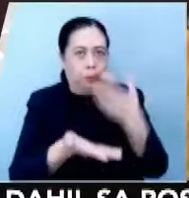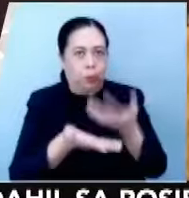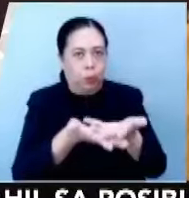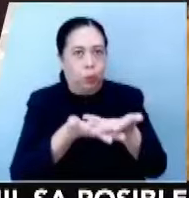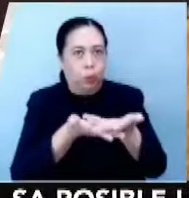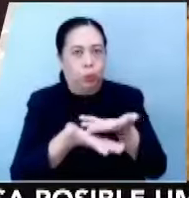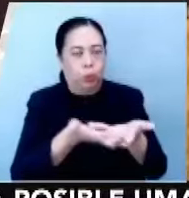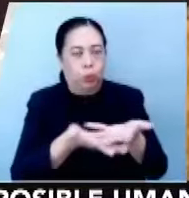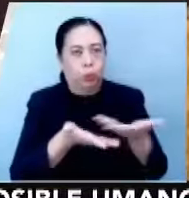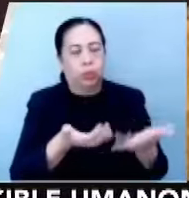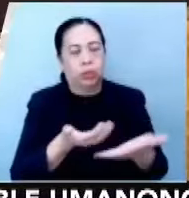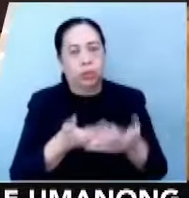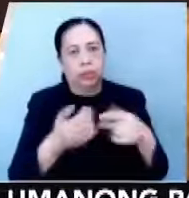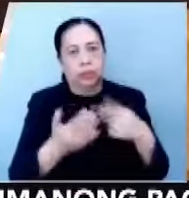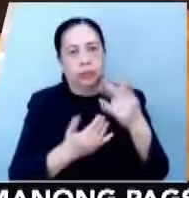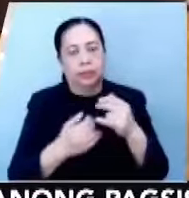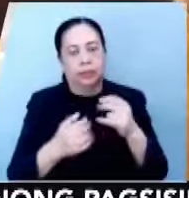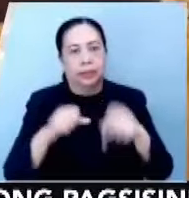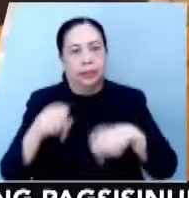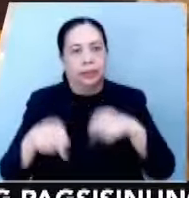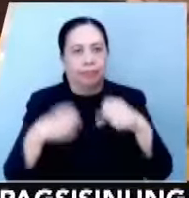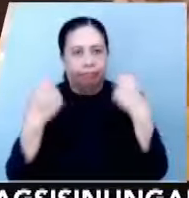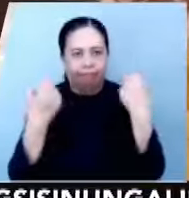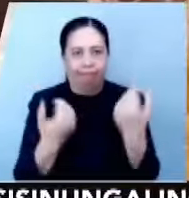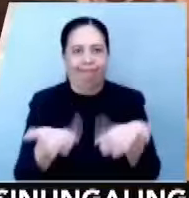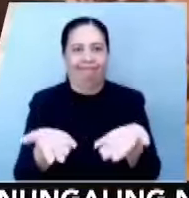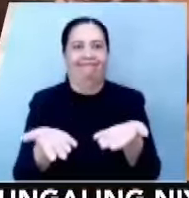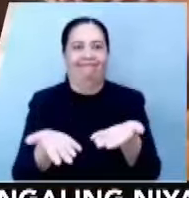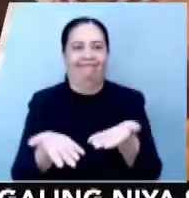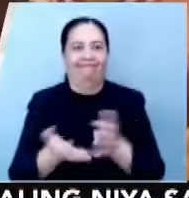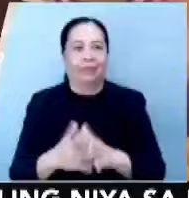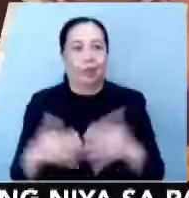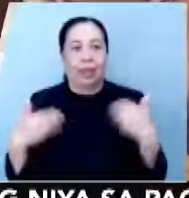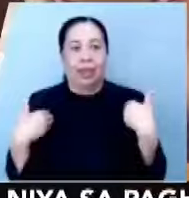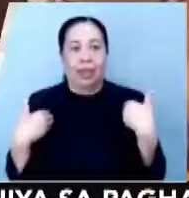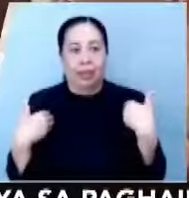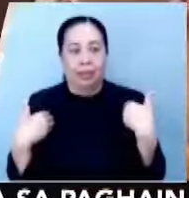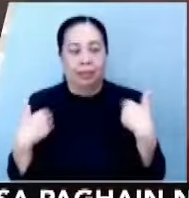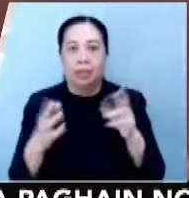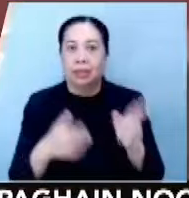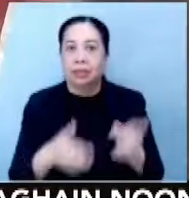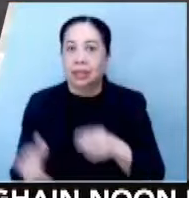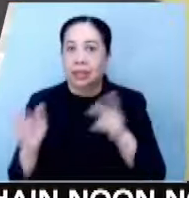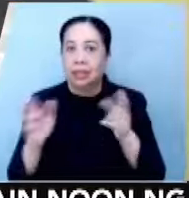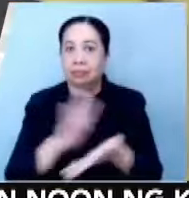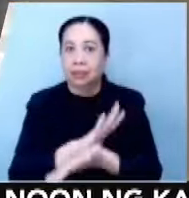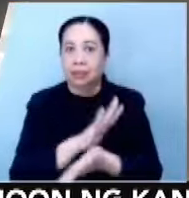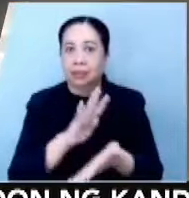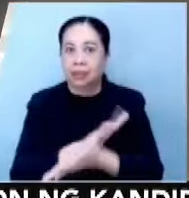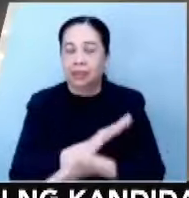Project Cycle, eto na po yung kalalabasan niya. Meron na tayong recycled paper.